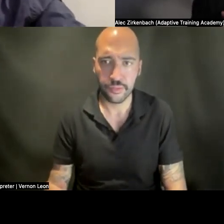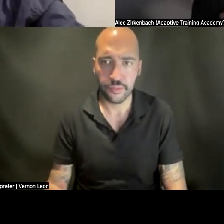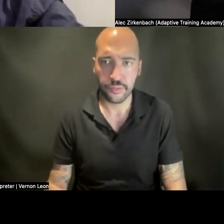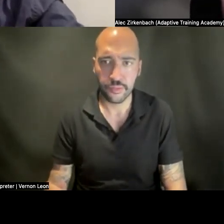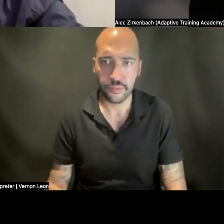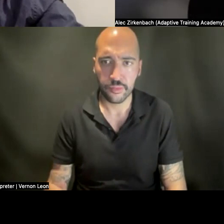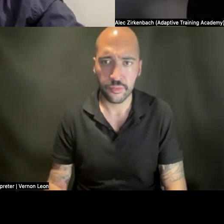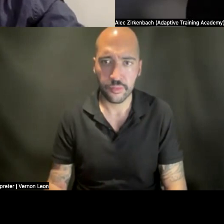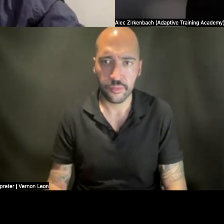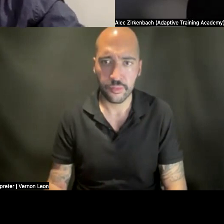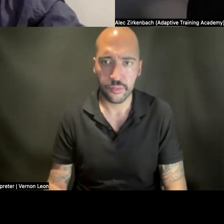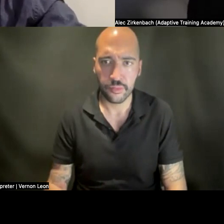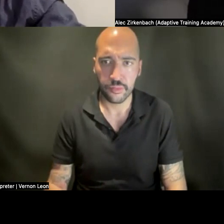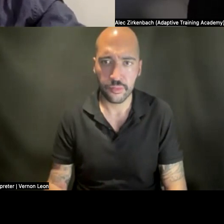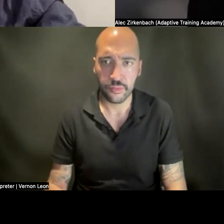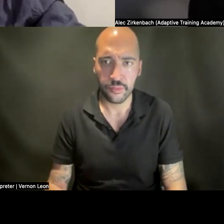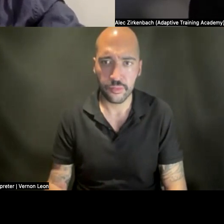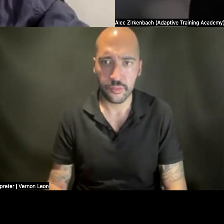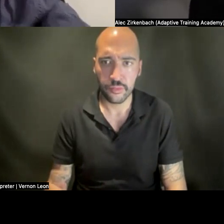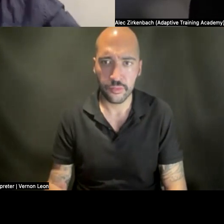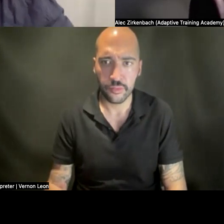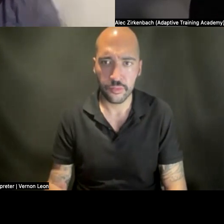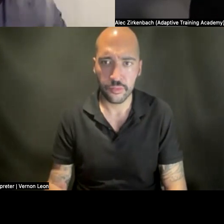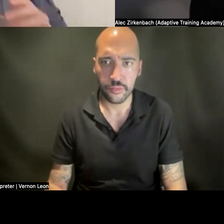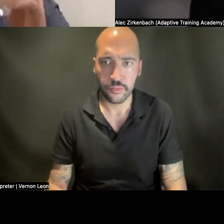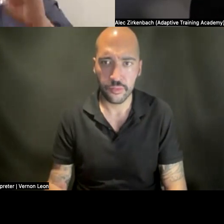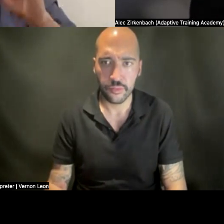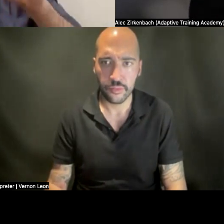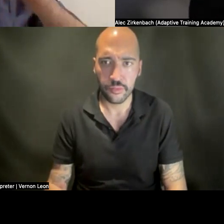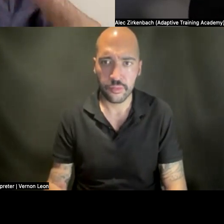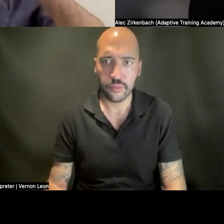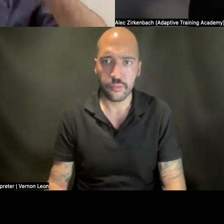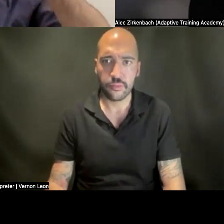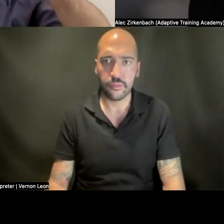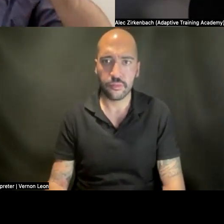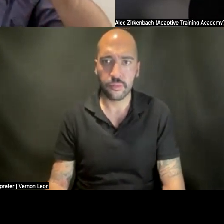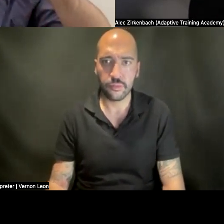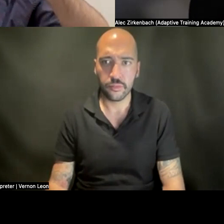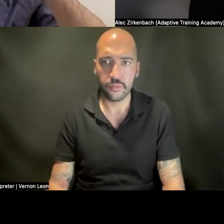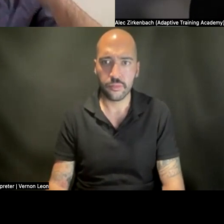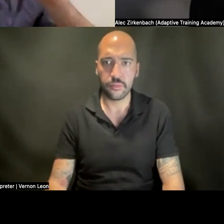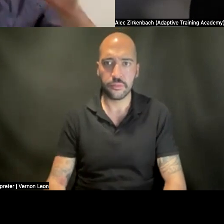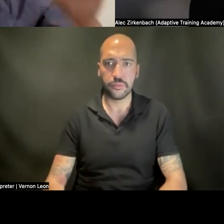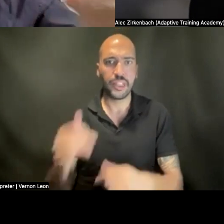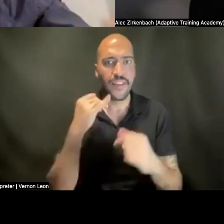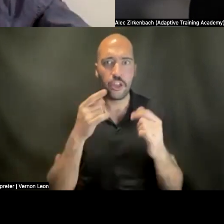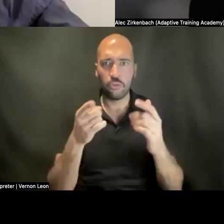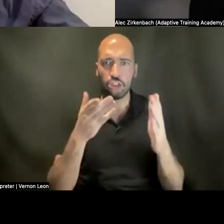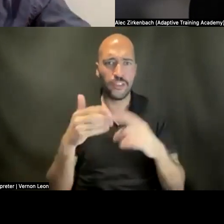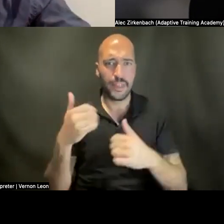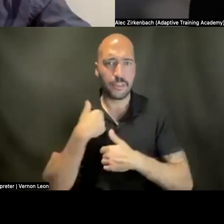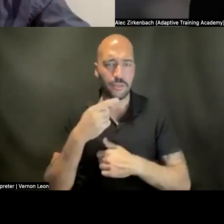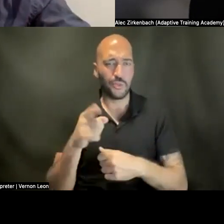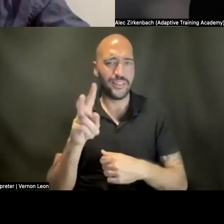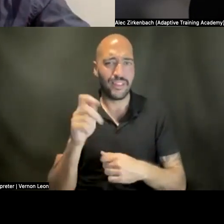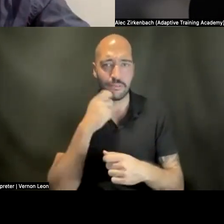I'll go. This is Alec. I mean, if you serve in the military, you're a veteran, so it doesn't matter what you did. I know the military